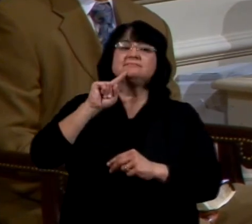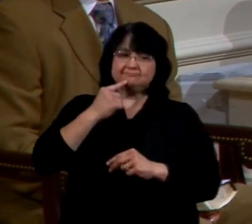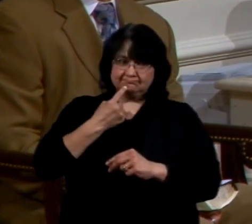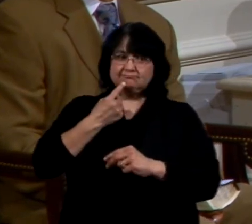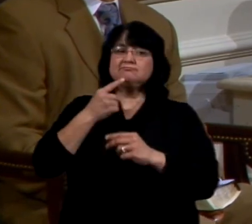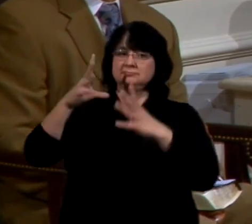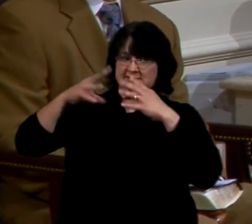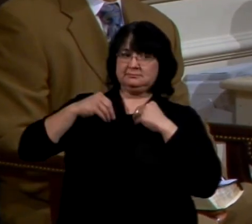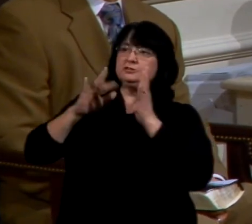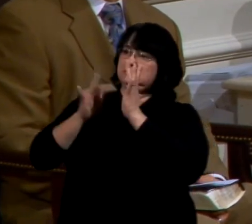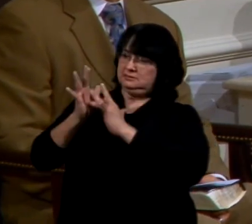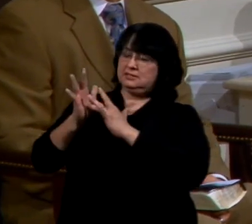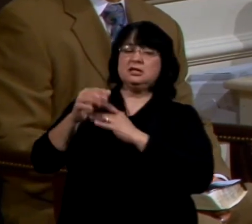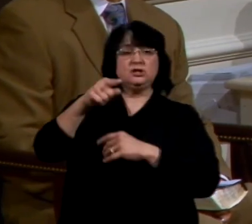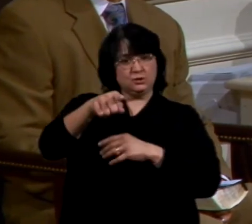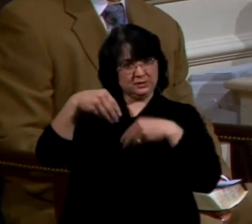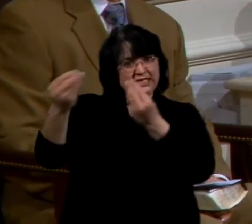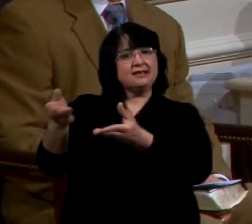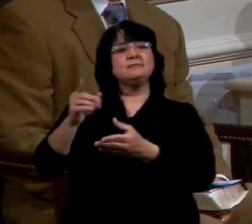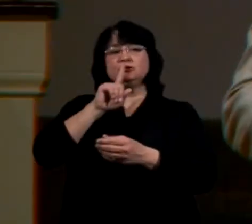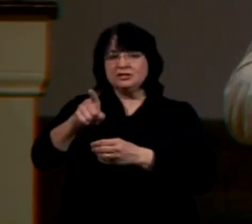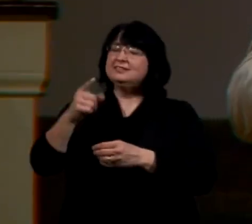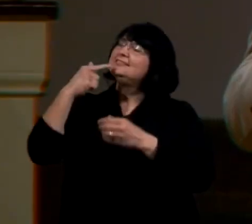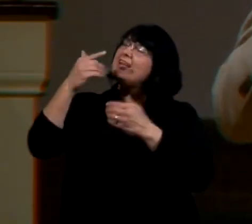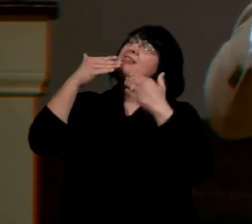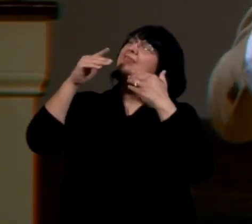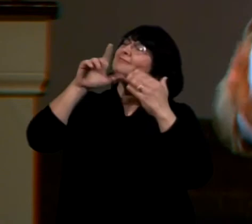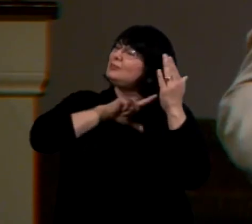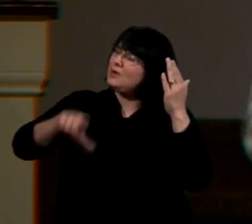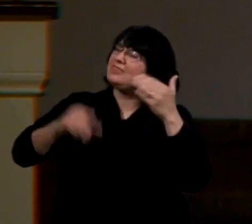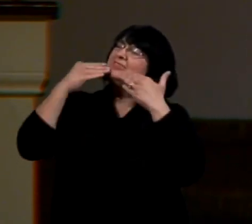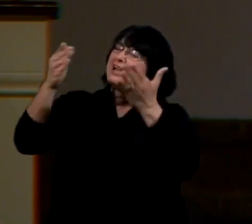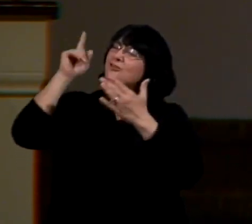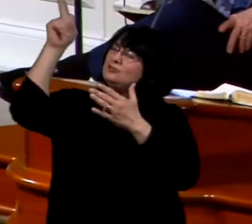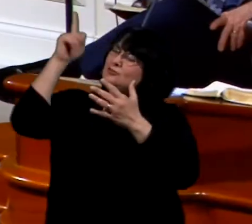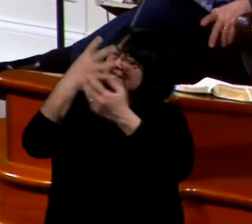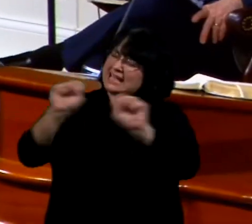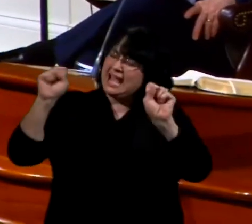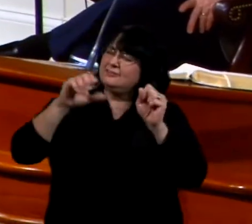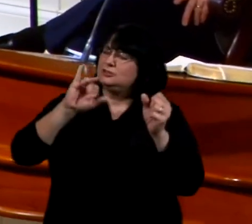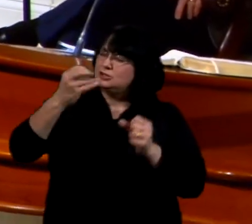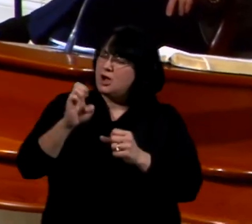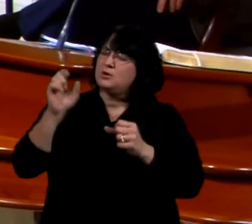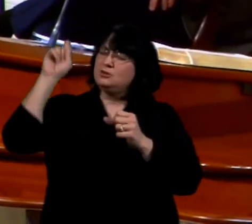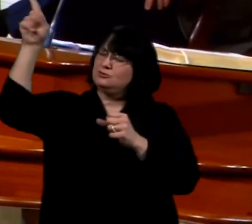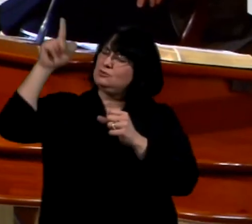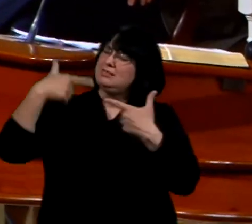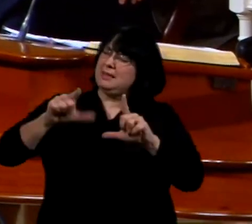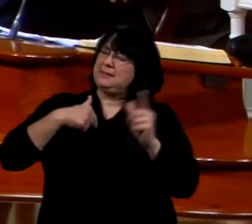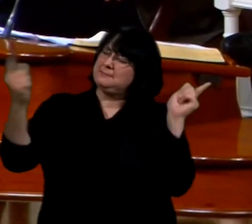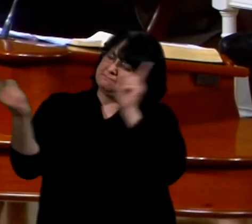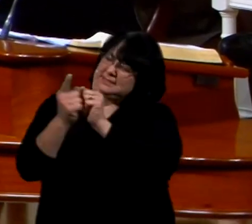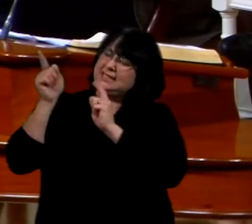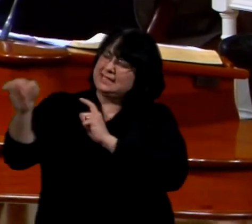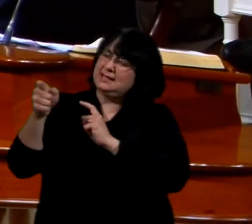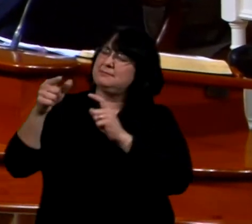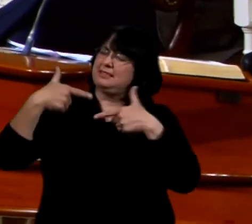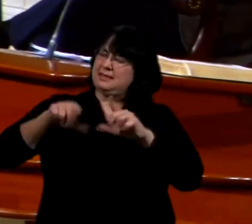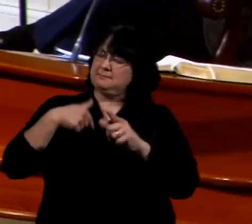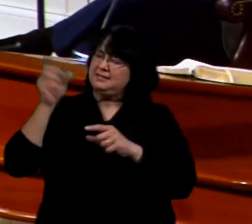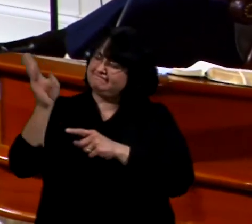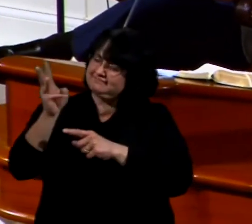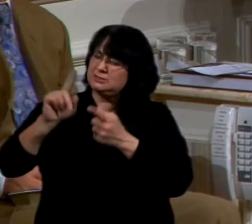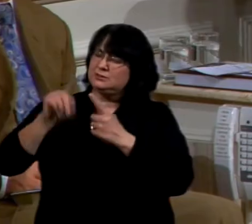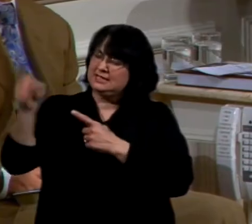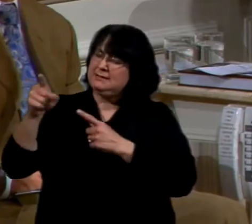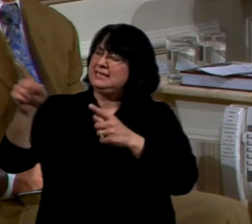You're going to give them assurance. Lord, I want to thank you that you have saved Joe, that you let me run into him, and that you let me present the gospel, and that